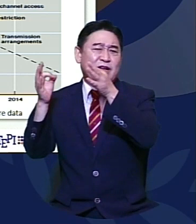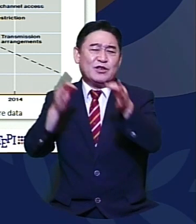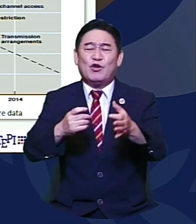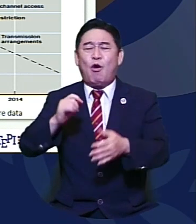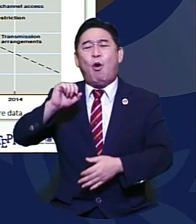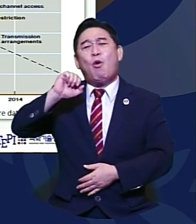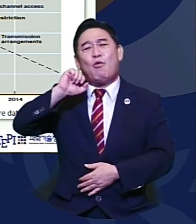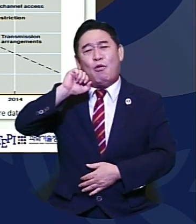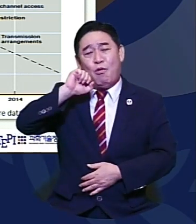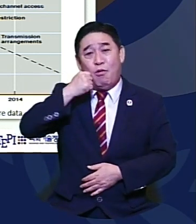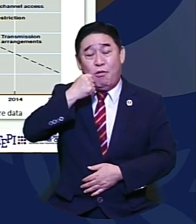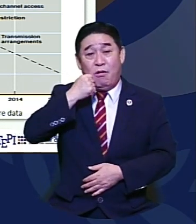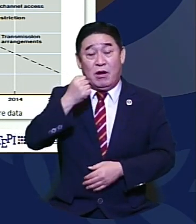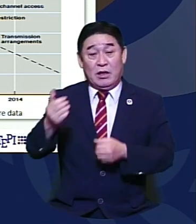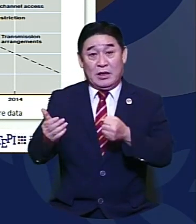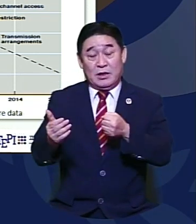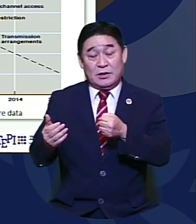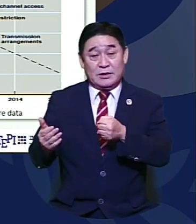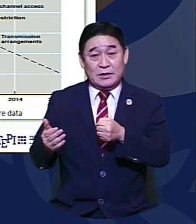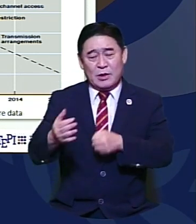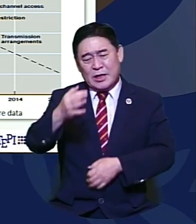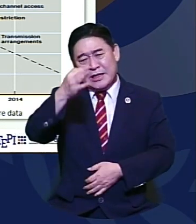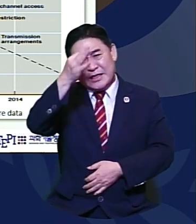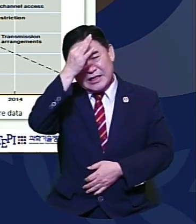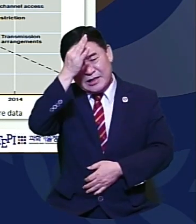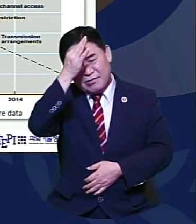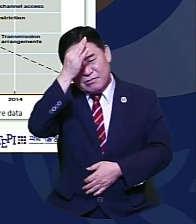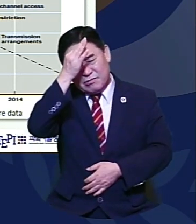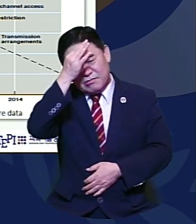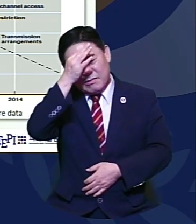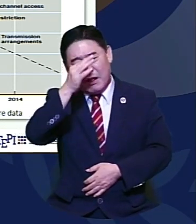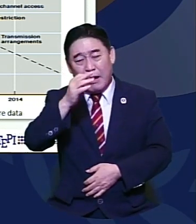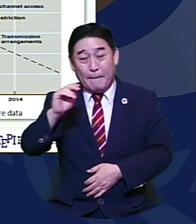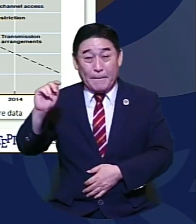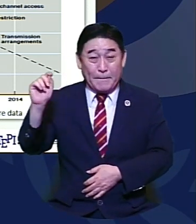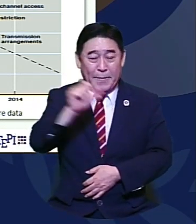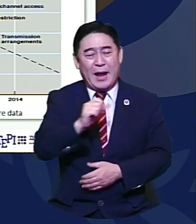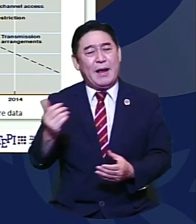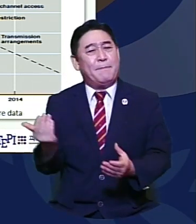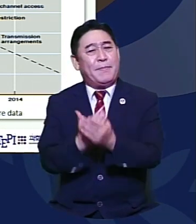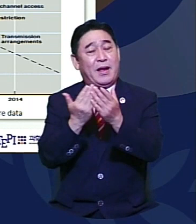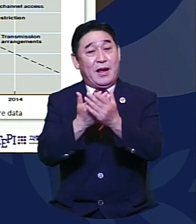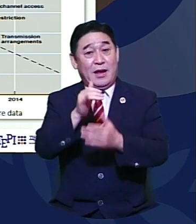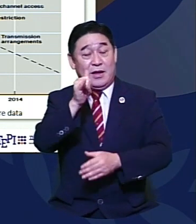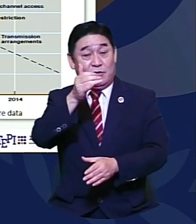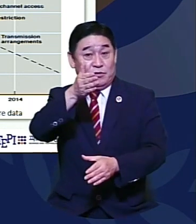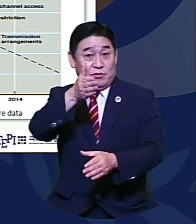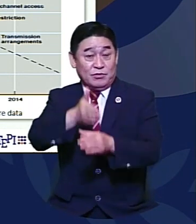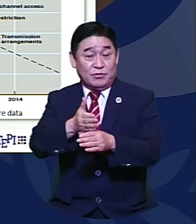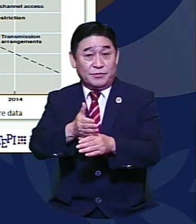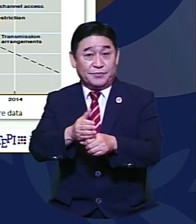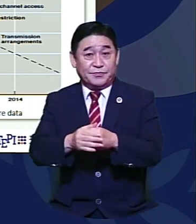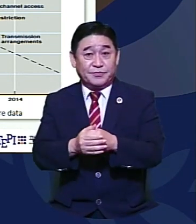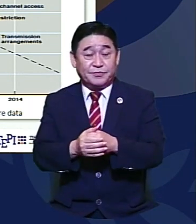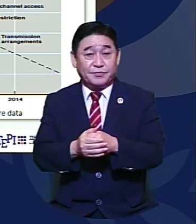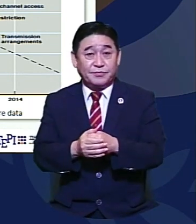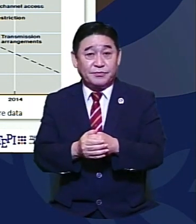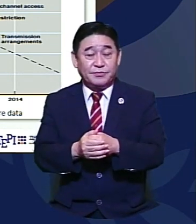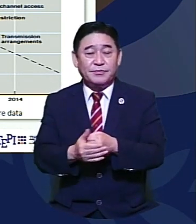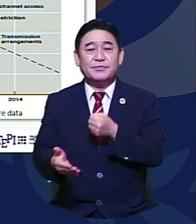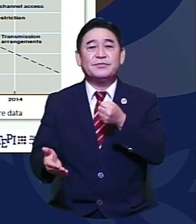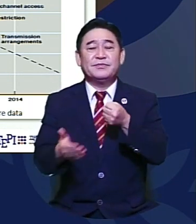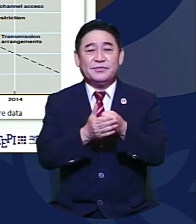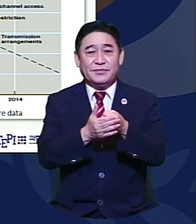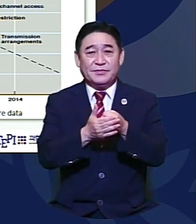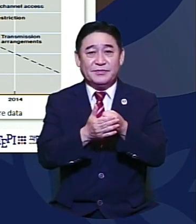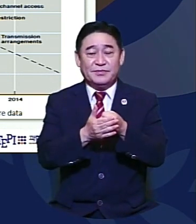itself, its progress is so fast. And there have been a lot of quantum leaps in the process